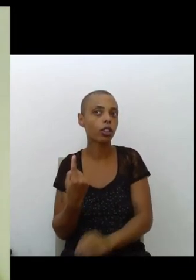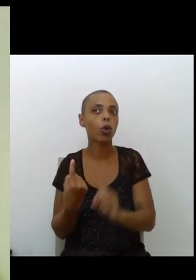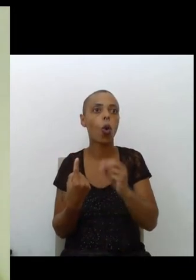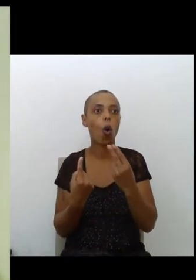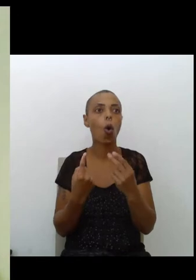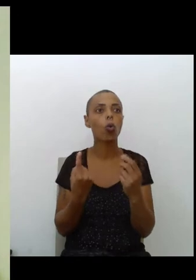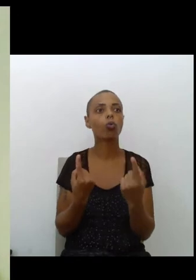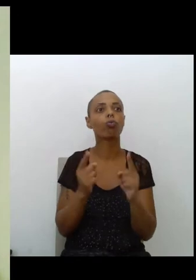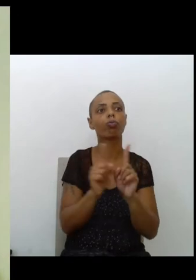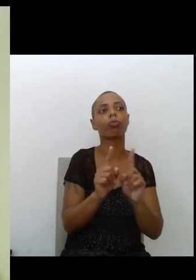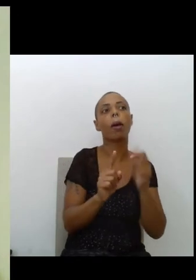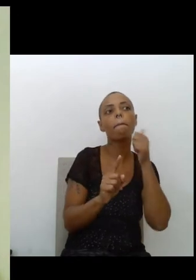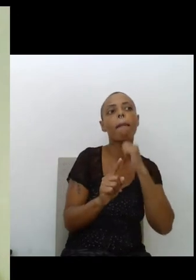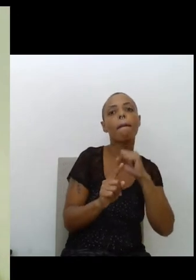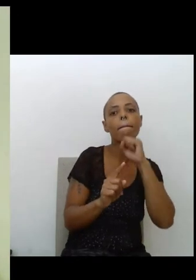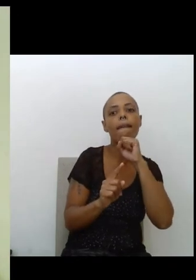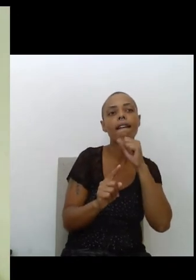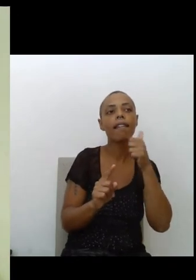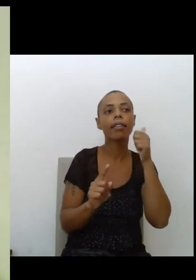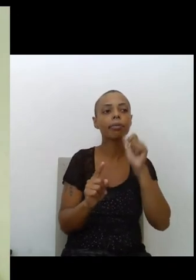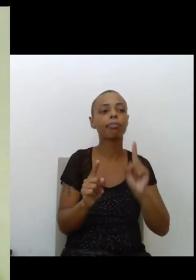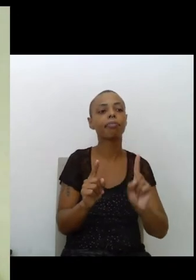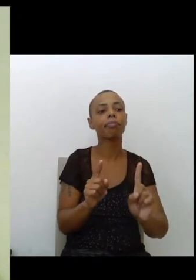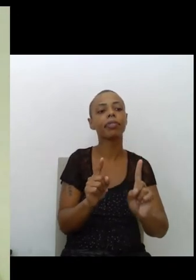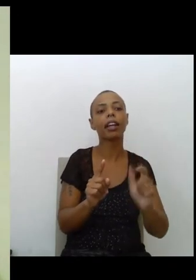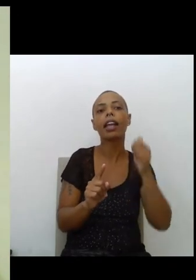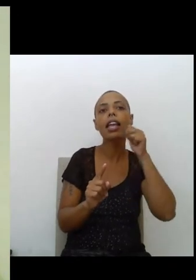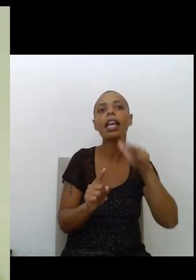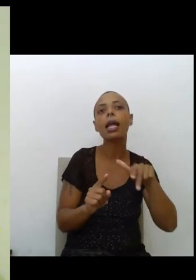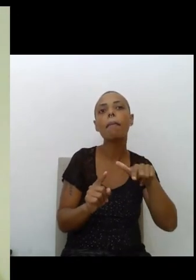sister for their whole life and